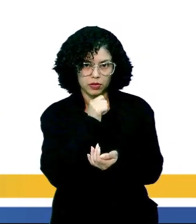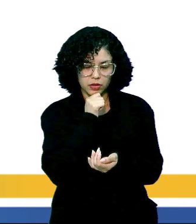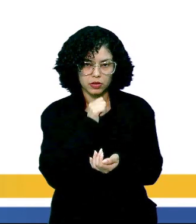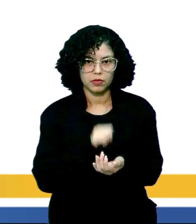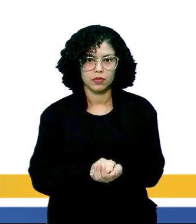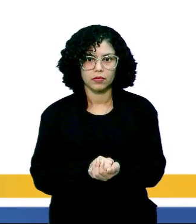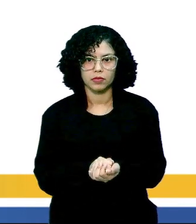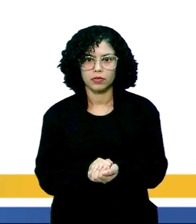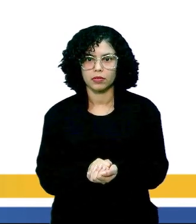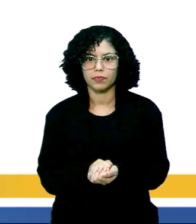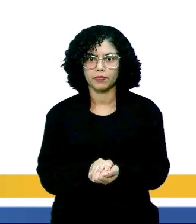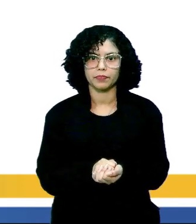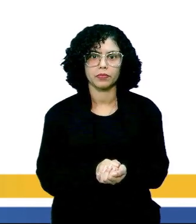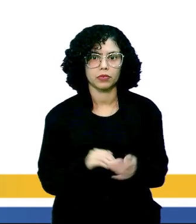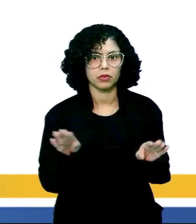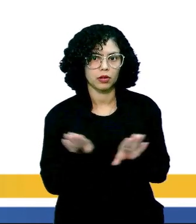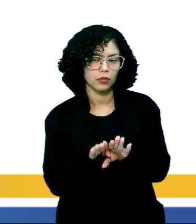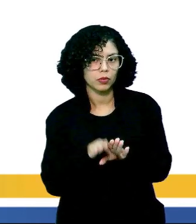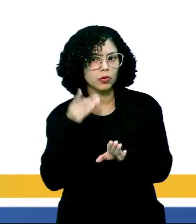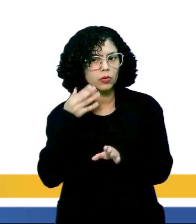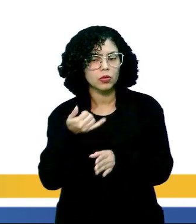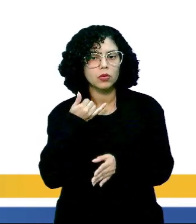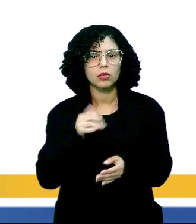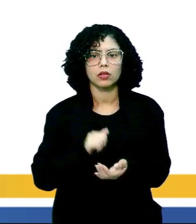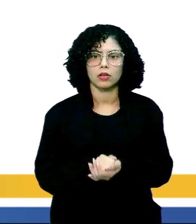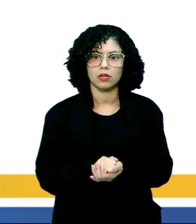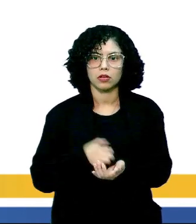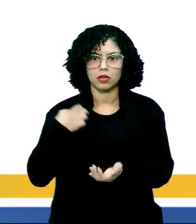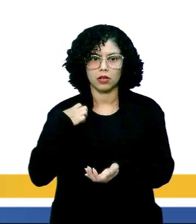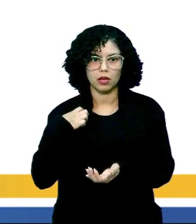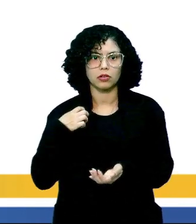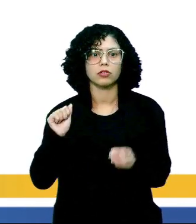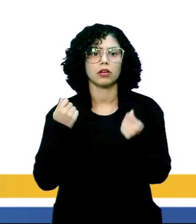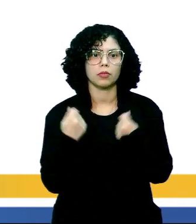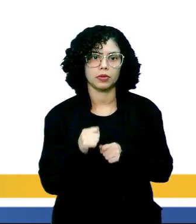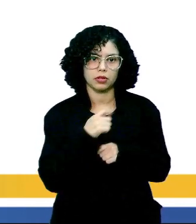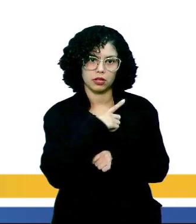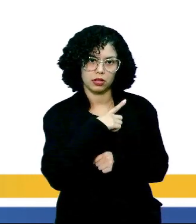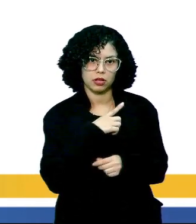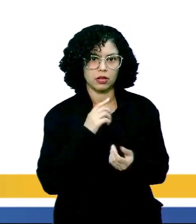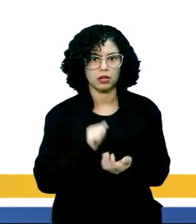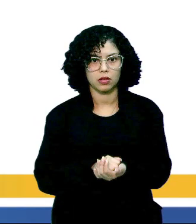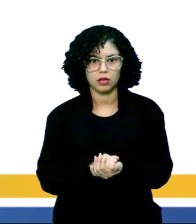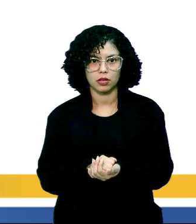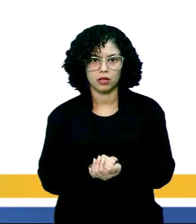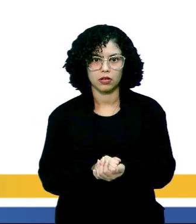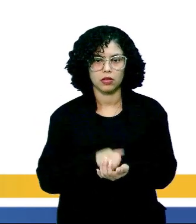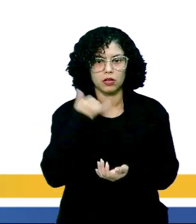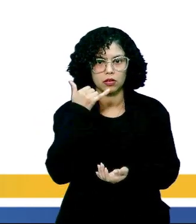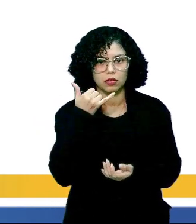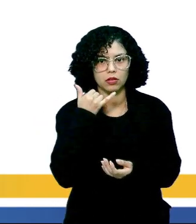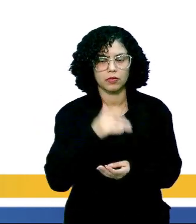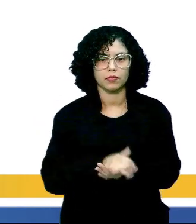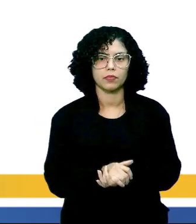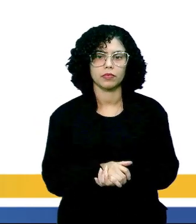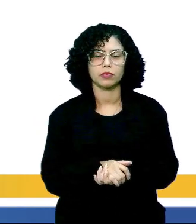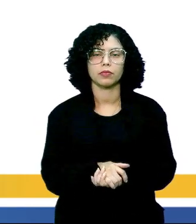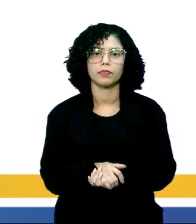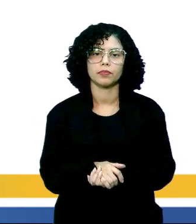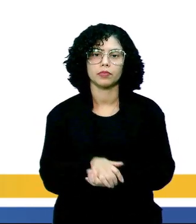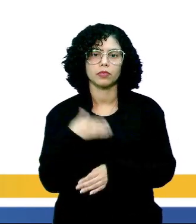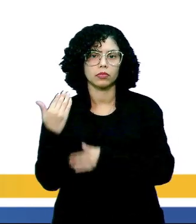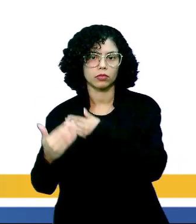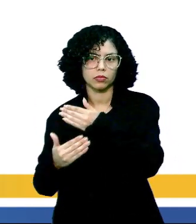way to use the new devices. Our social etiquette, our rules of politeness for cell phones